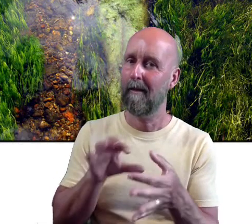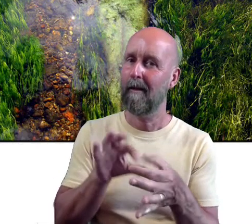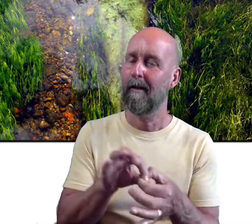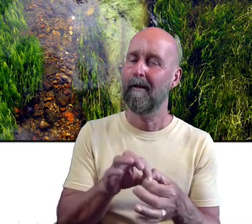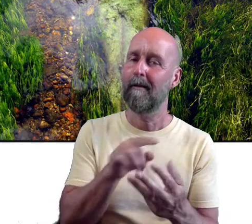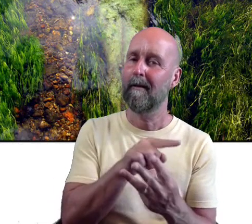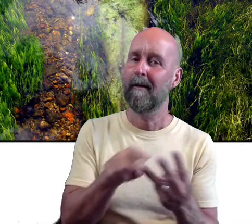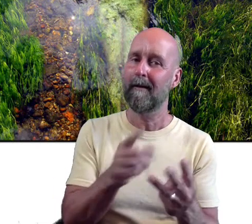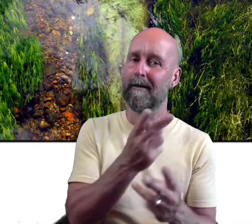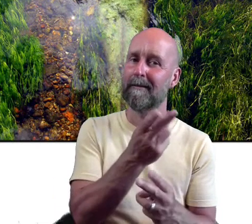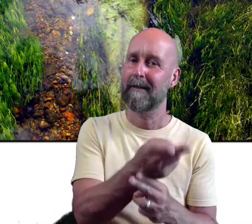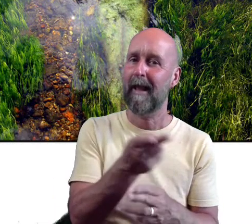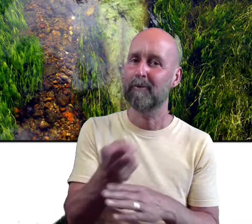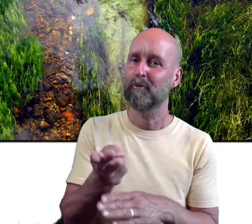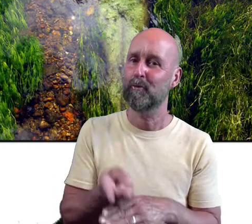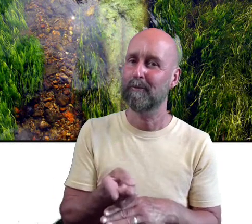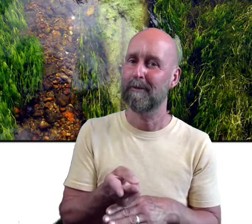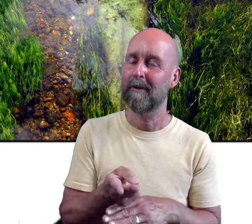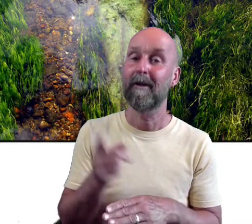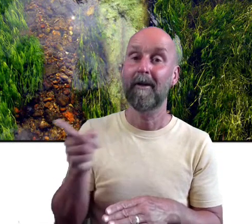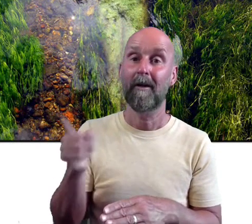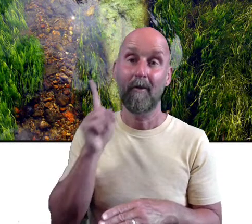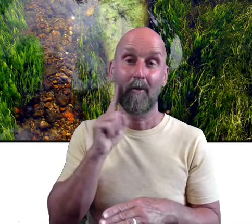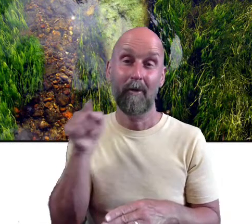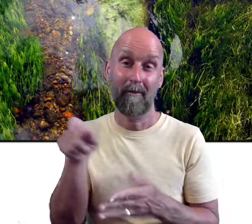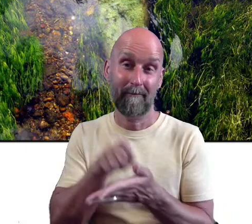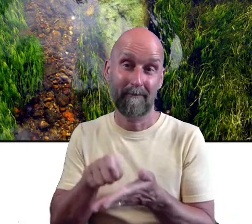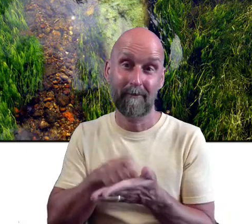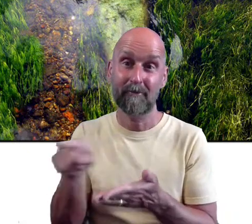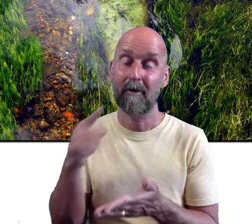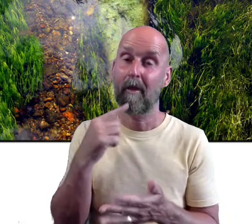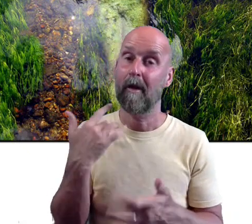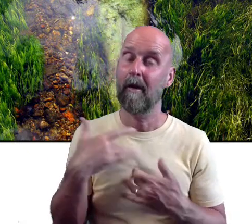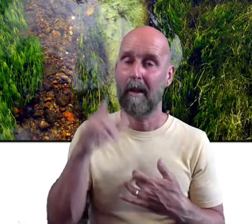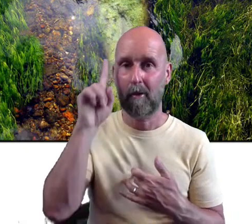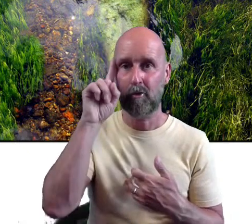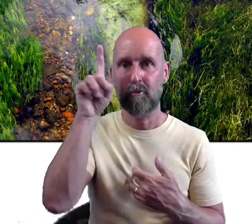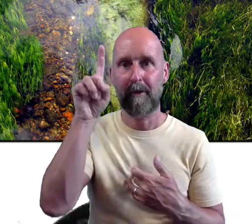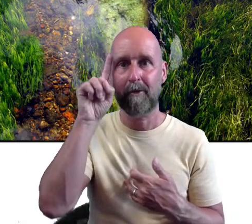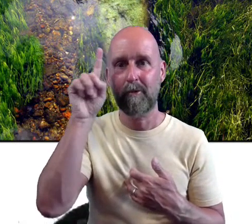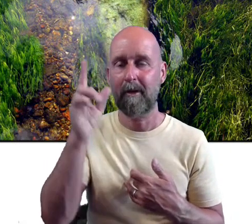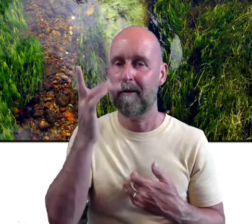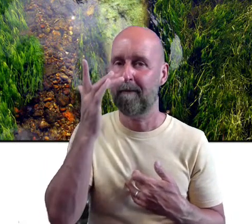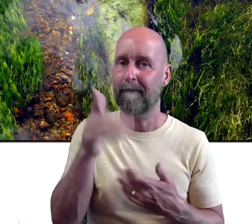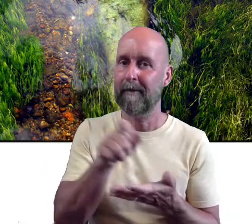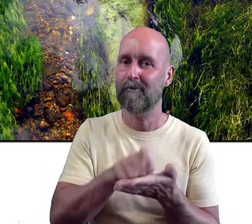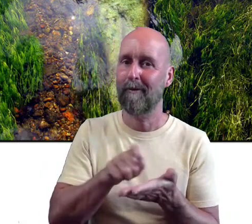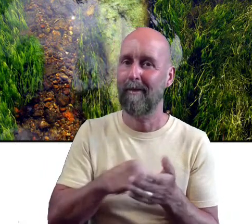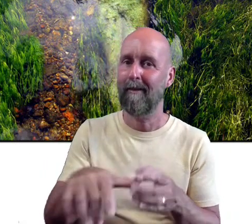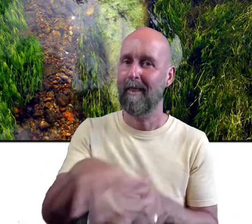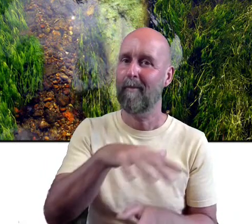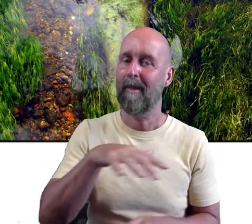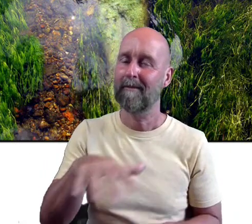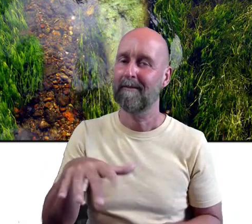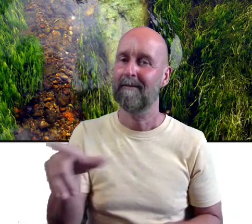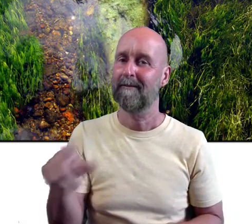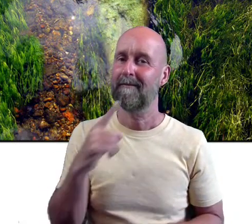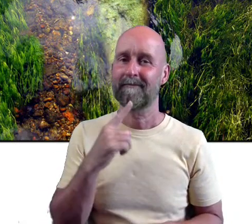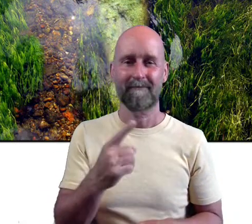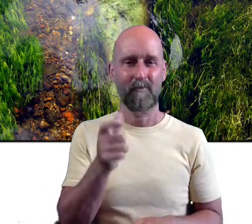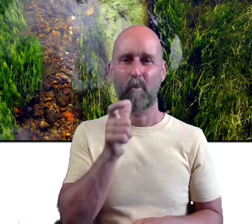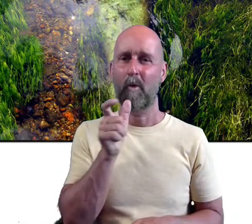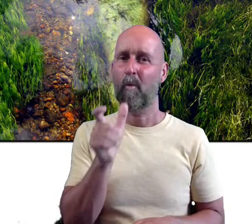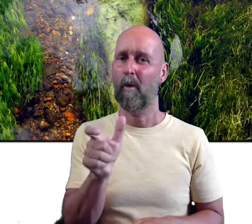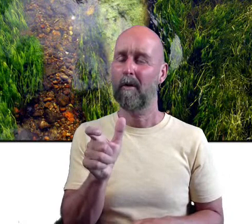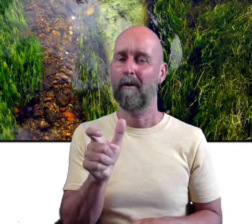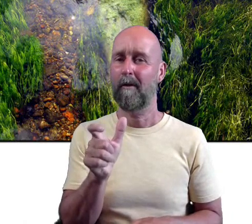statues, she found that the words were really interesting triggers for sort of fictional writing about place. So she talks about one of the words was ritual, and